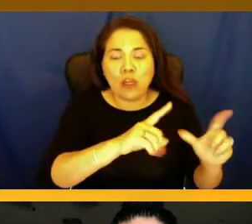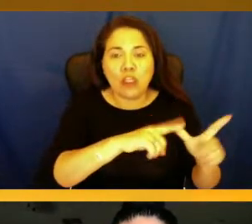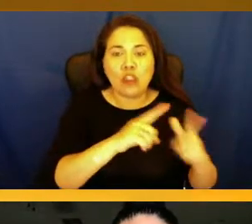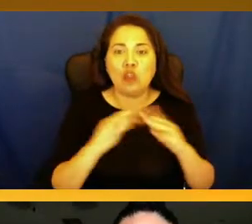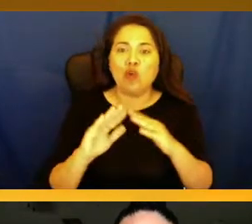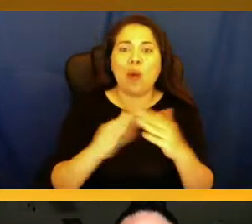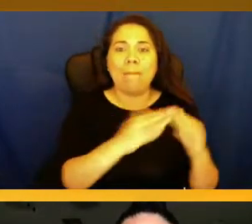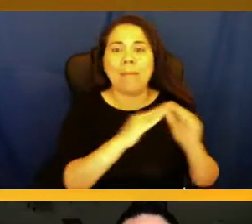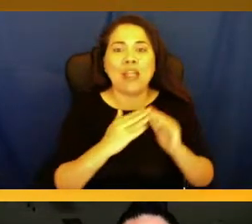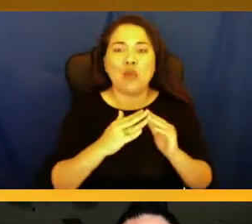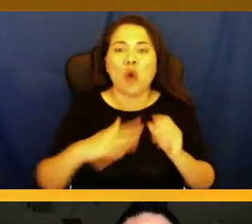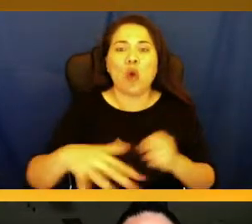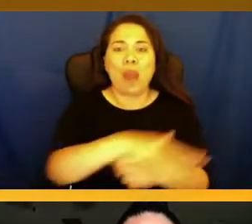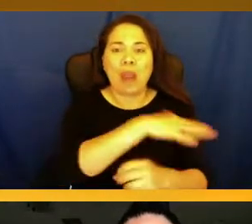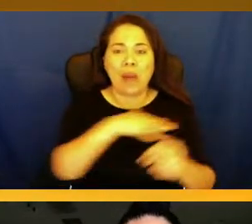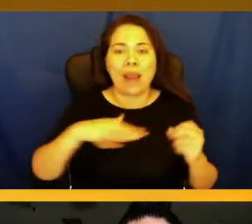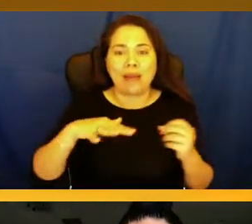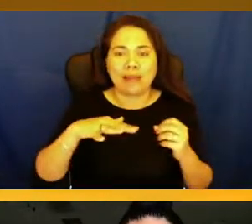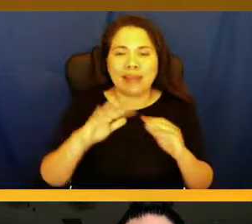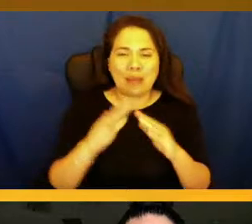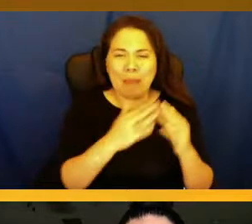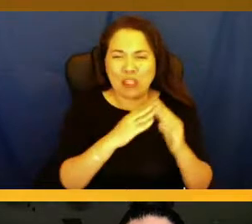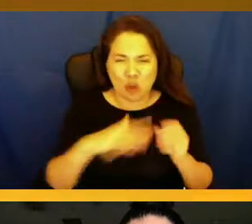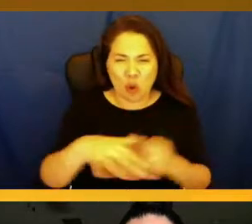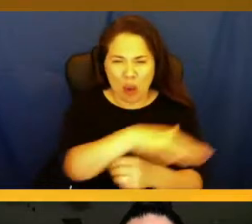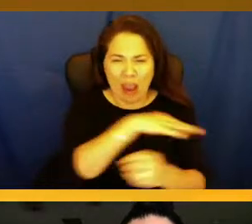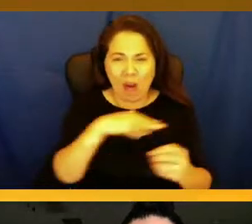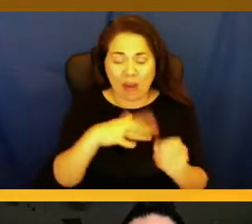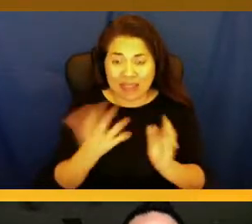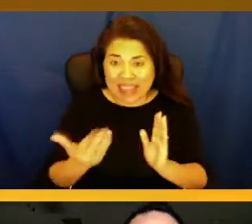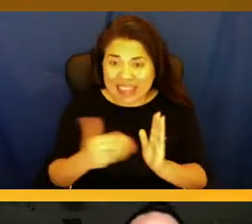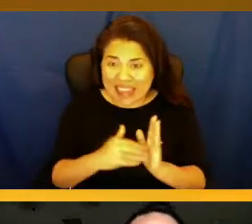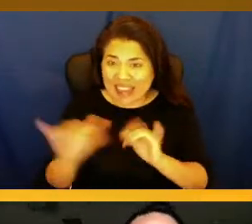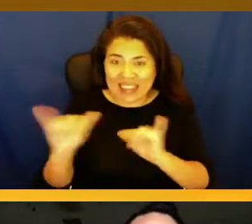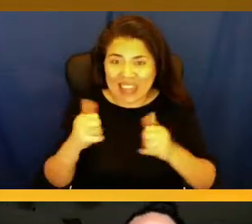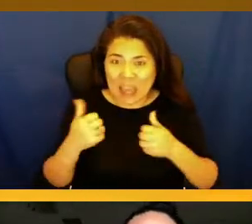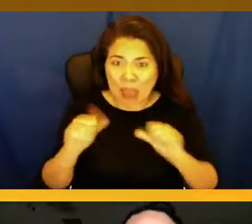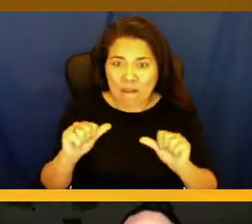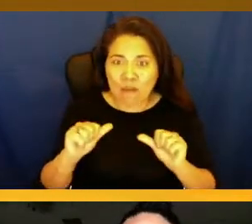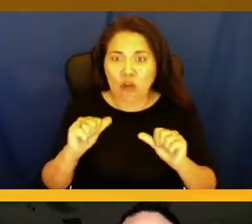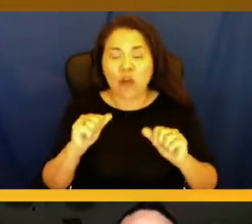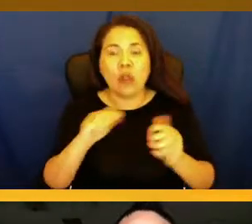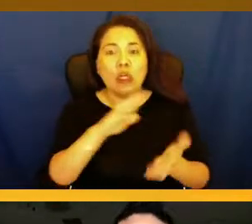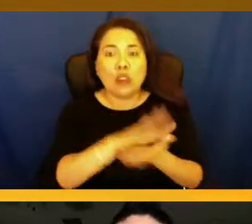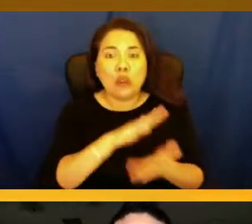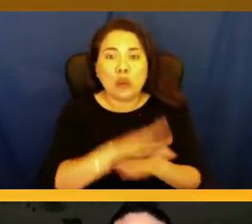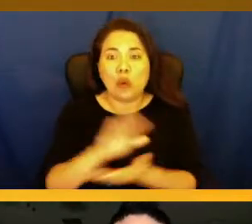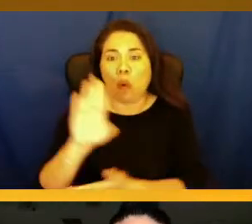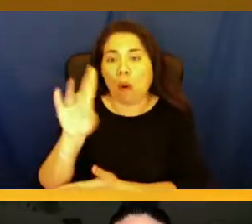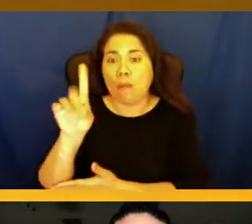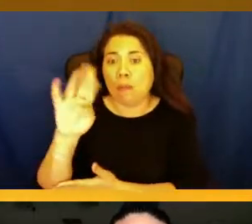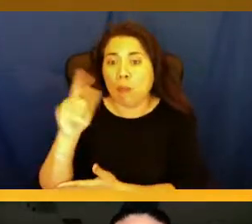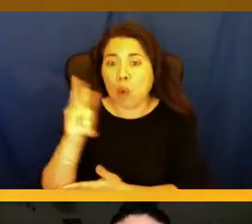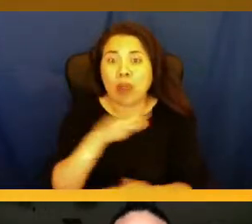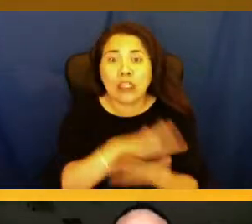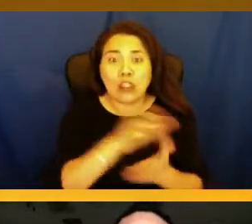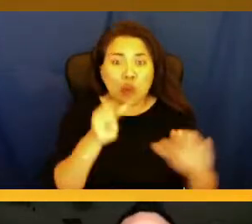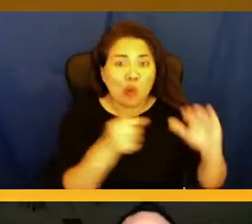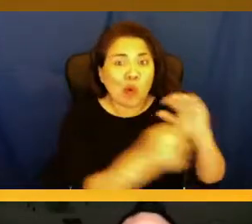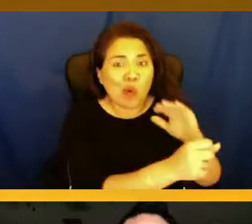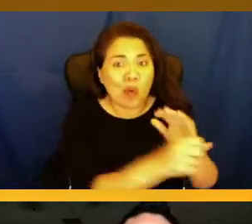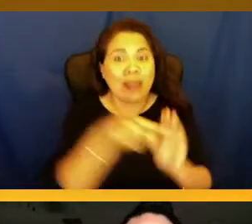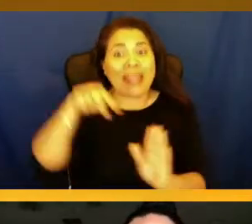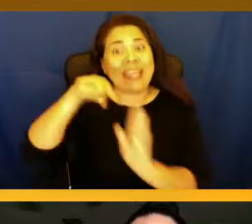metropolitan areas, right? Again, the same effort, the boarding school effort, you know, kill the Indian, save the